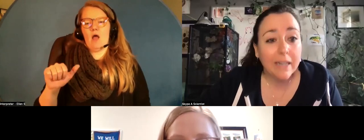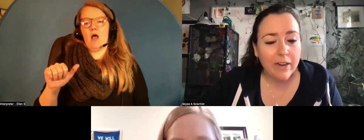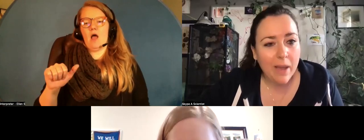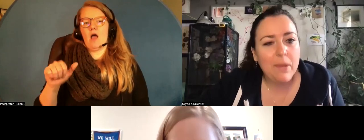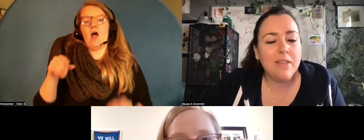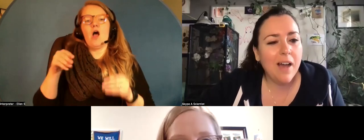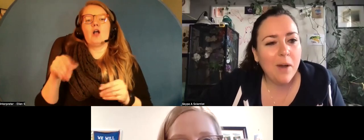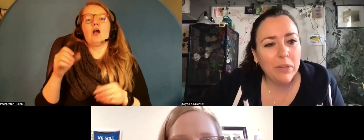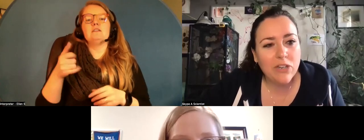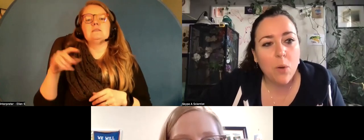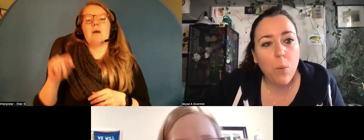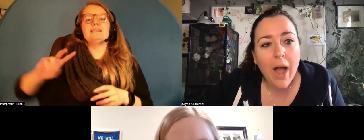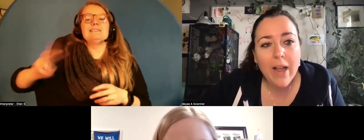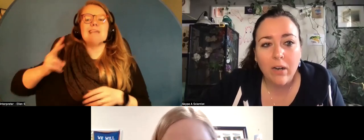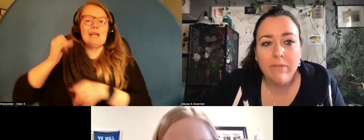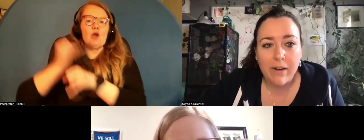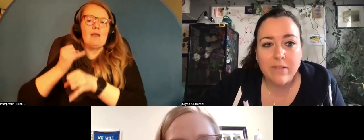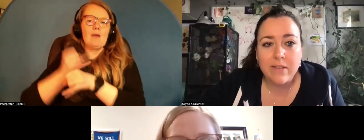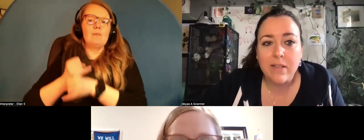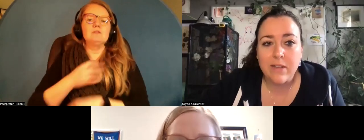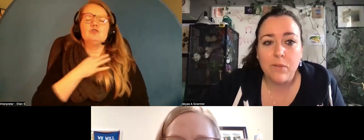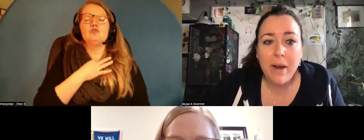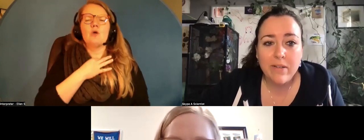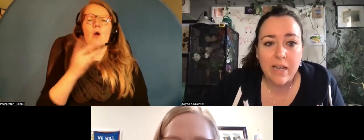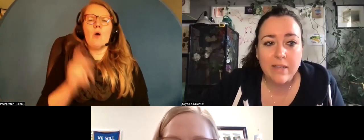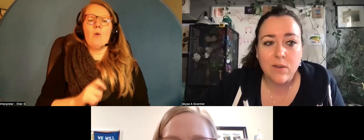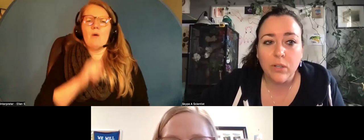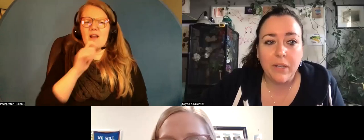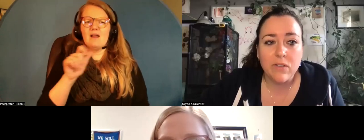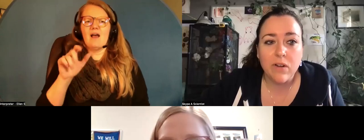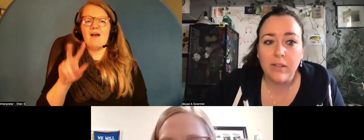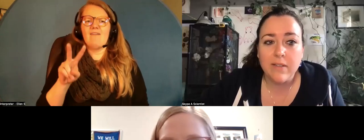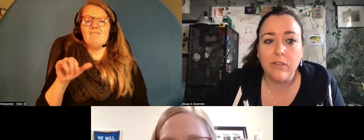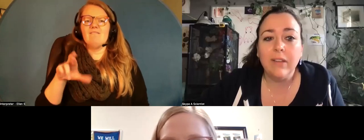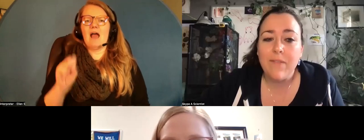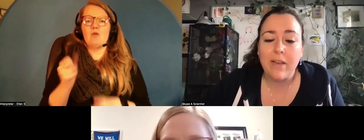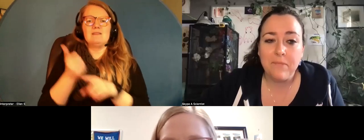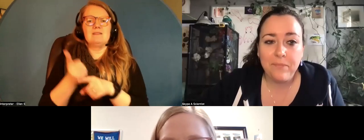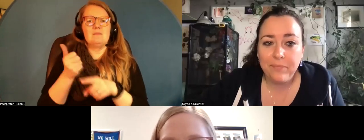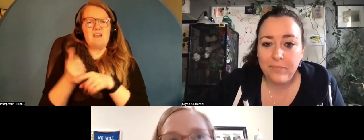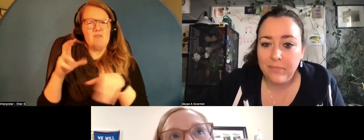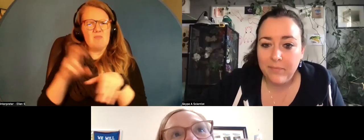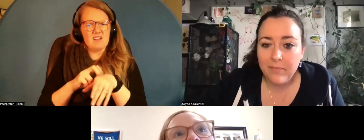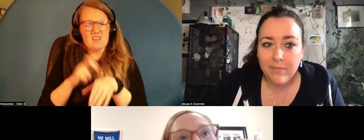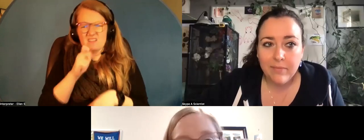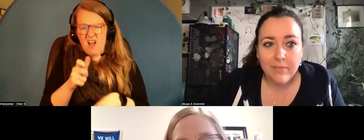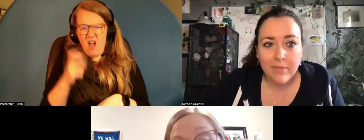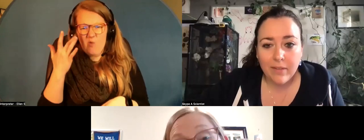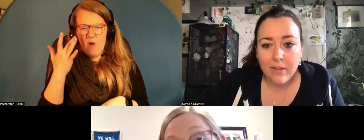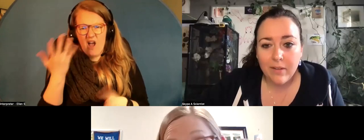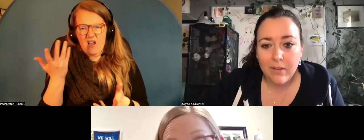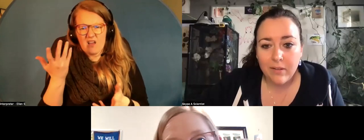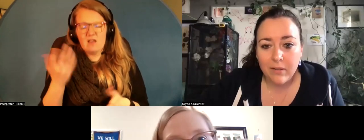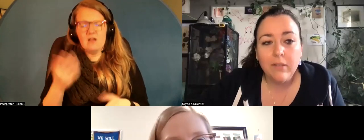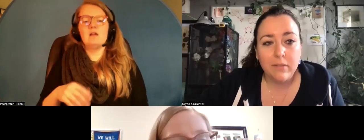Garden Spot Secondary Campus would like to know, why aren't viruses considered parasites? Is it only because they're not considered living? Yes, that's